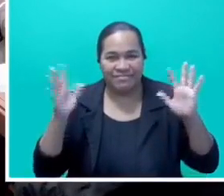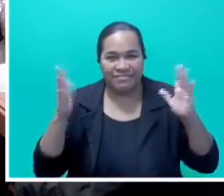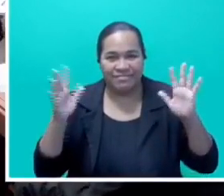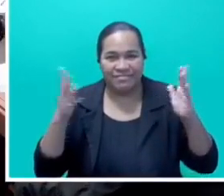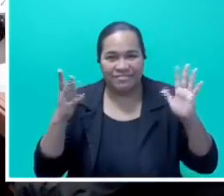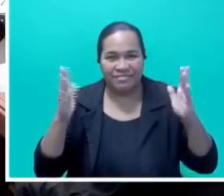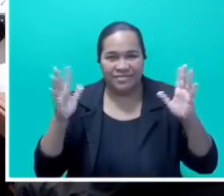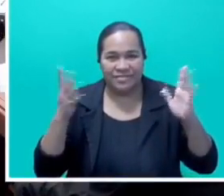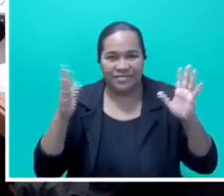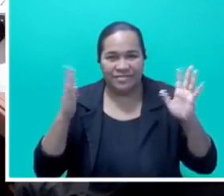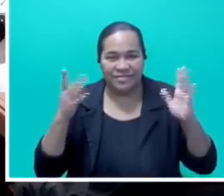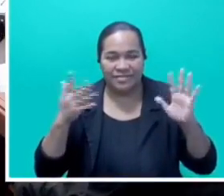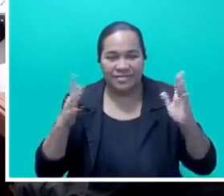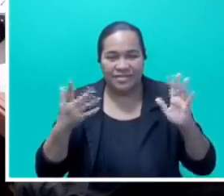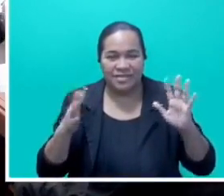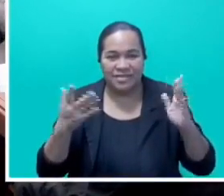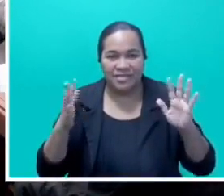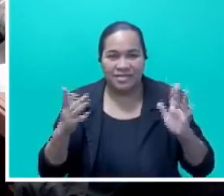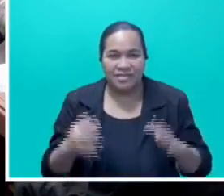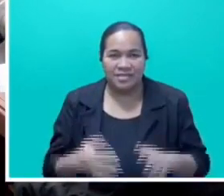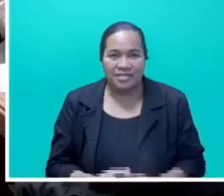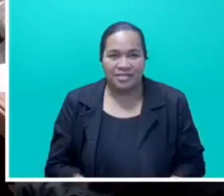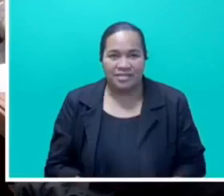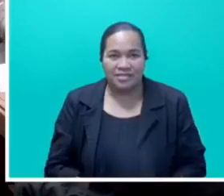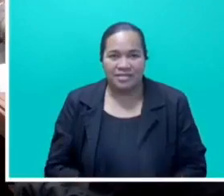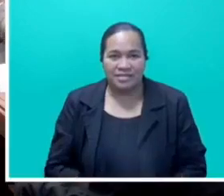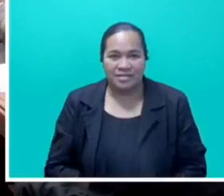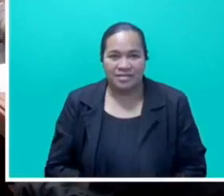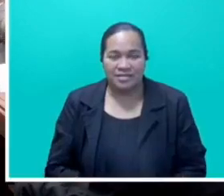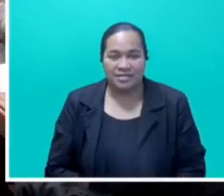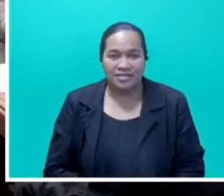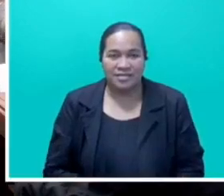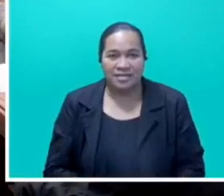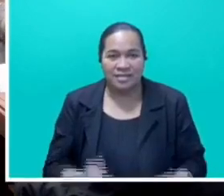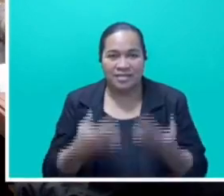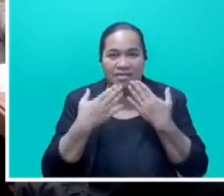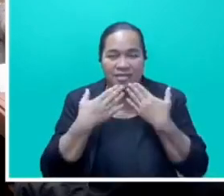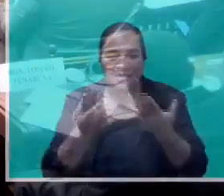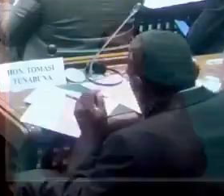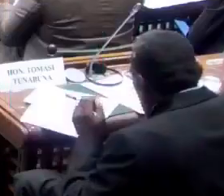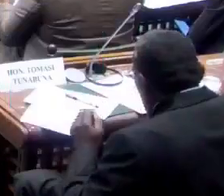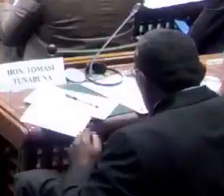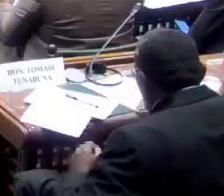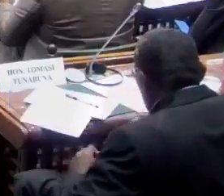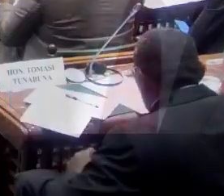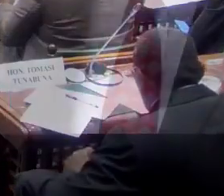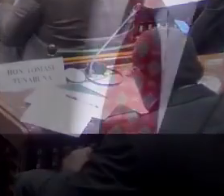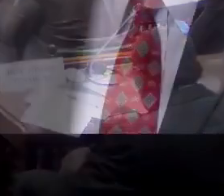Thank you, Honorable Gavoka.